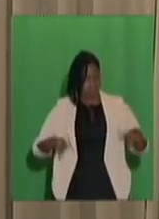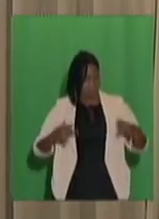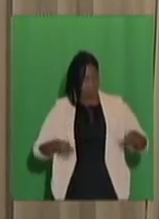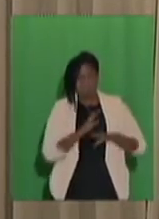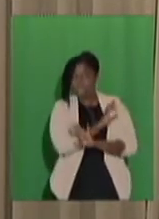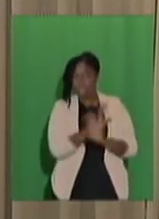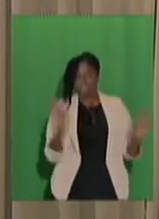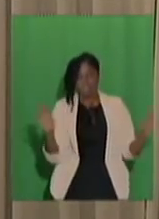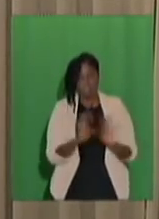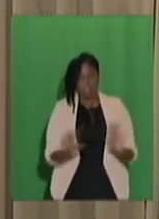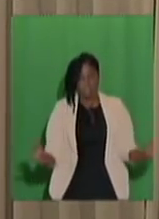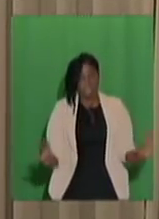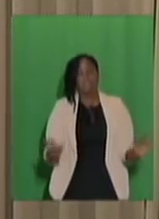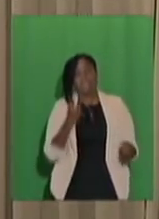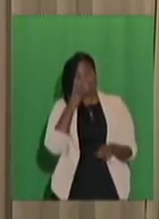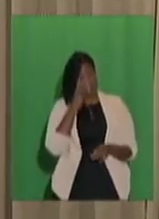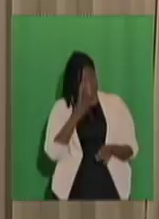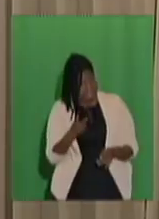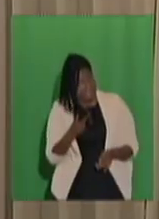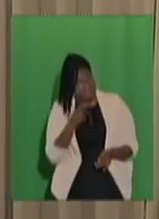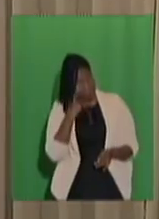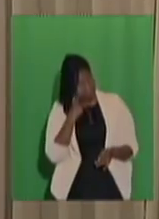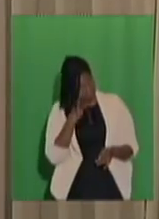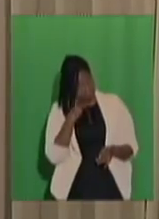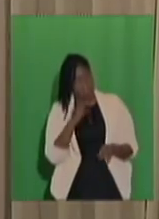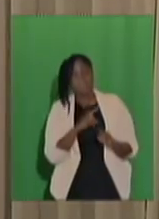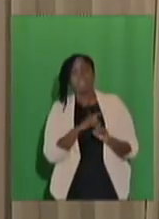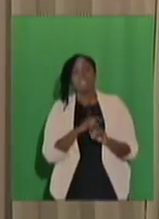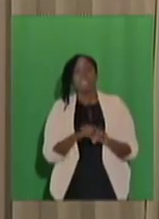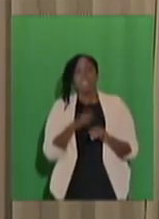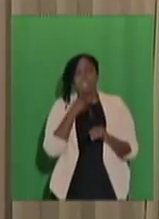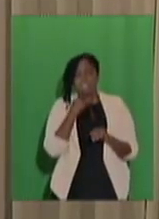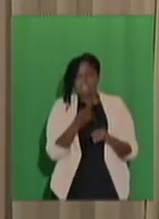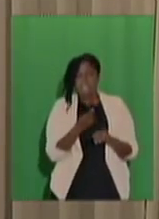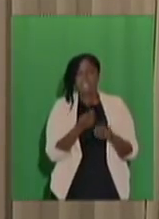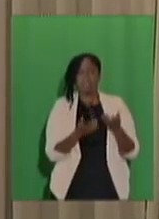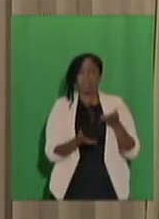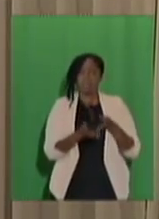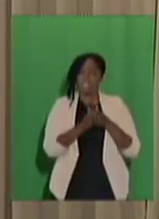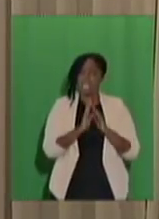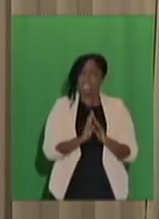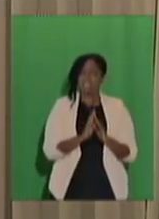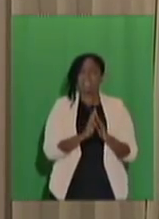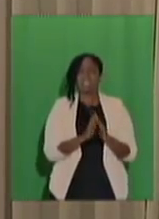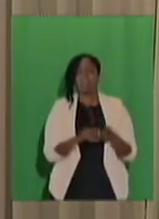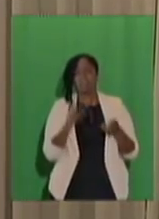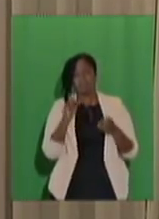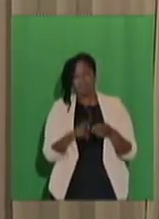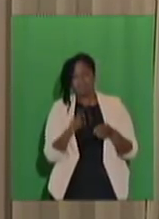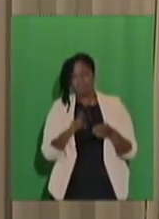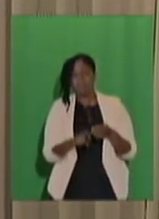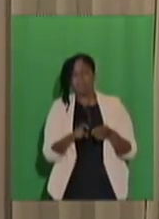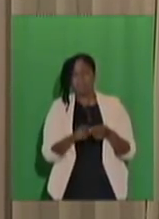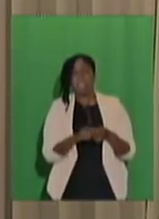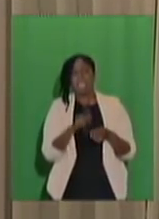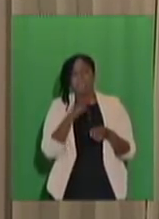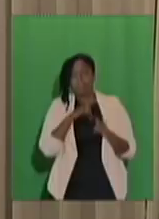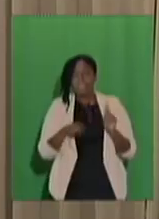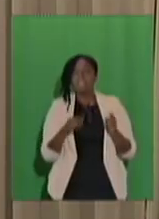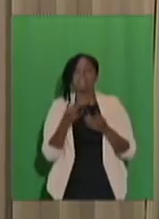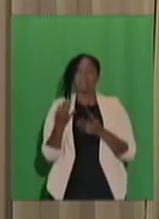into the 7th day where I'd asked that the first test for a negative be done. So they are all asymptomatic people in the convalescent phase.